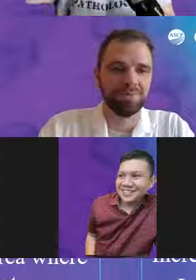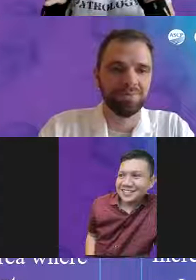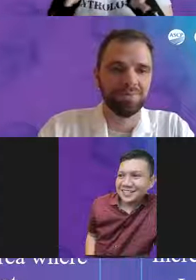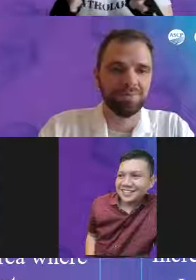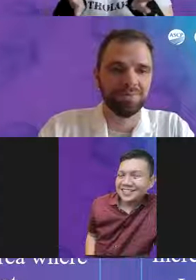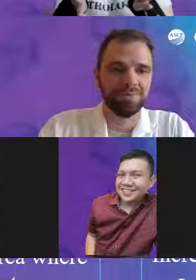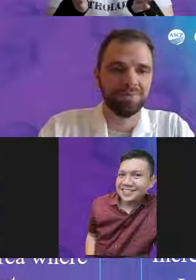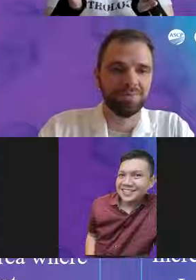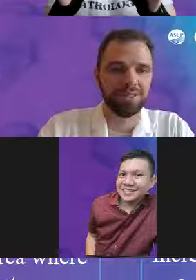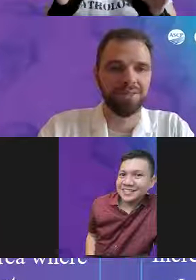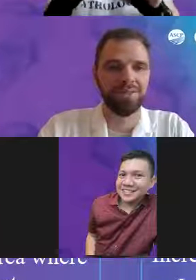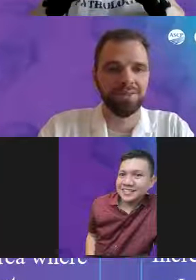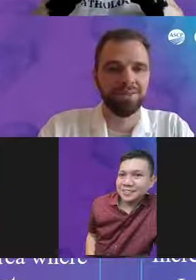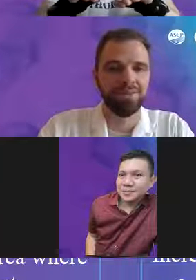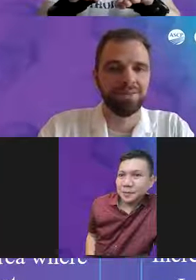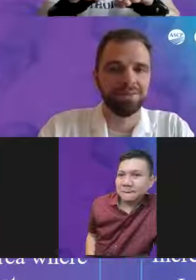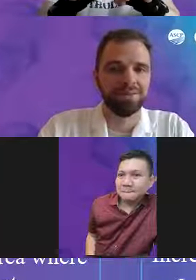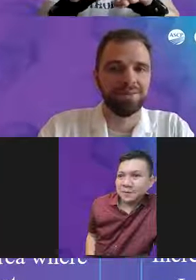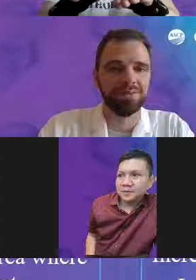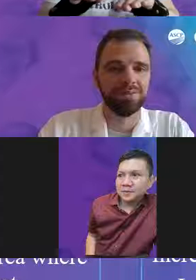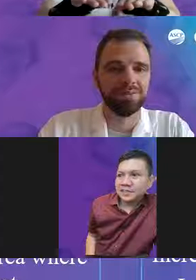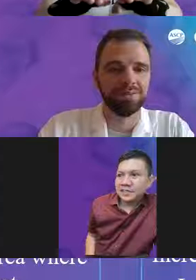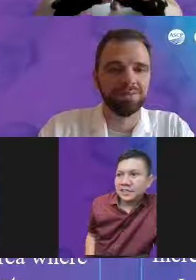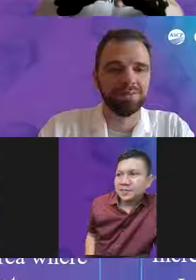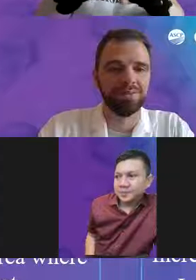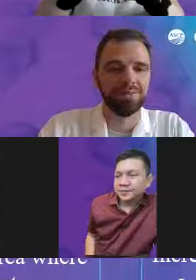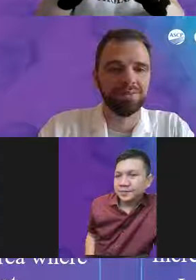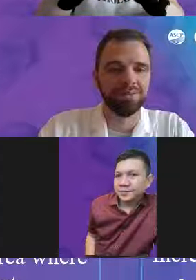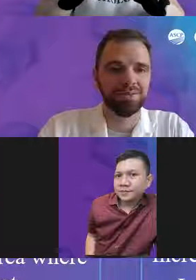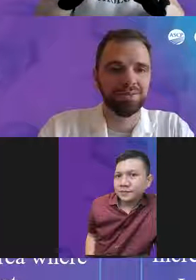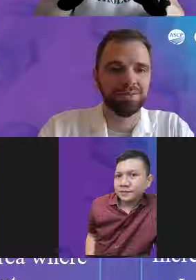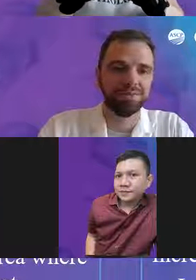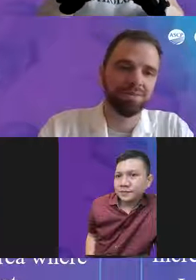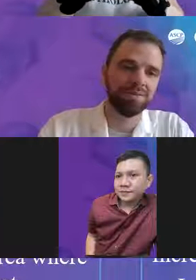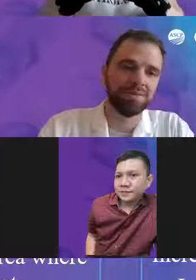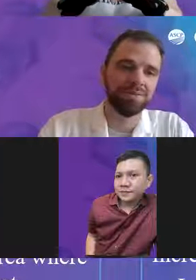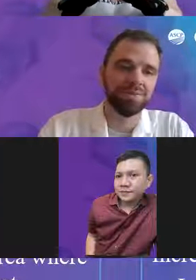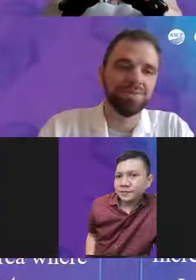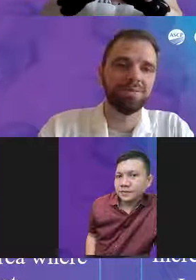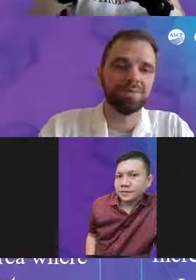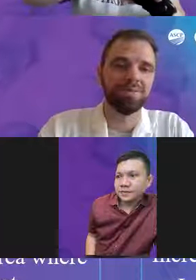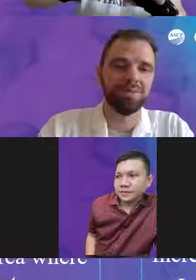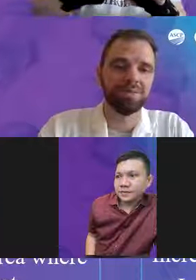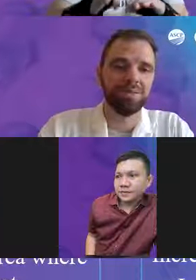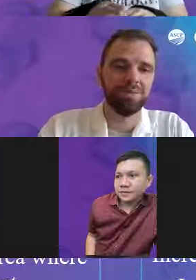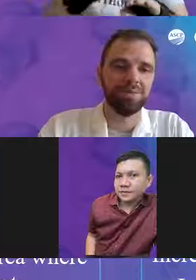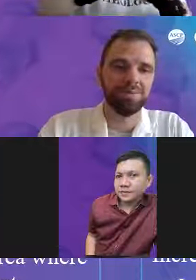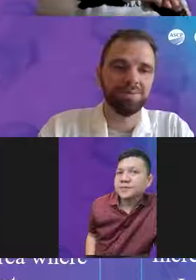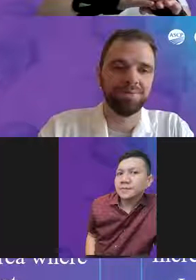All right. You want to get to the point where they're like sitting next to each other. And sometimes there might be a little overlap, like,